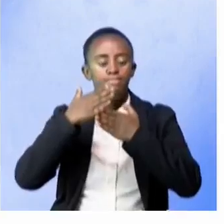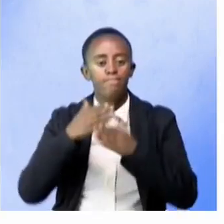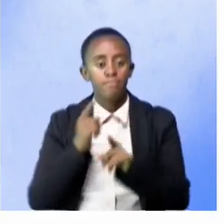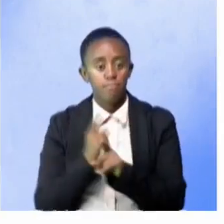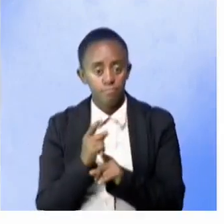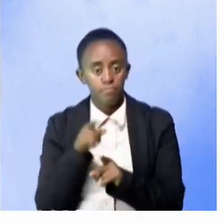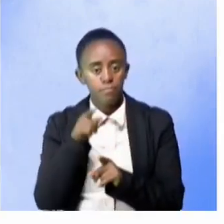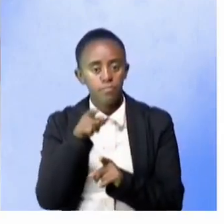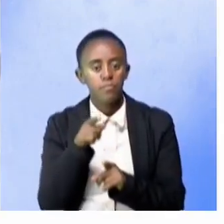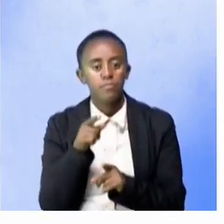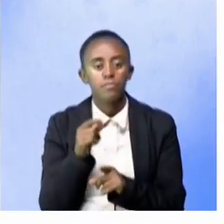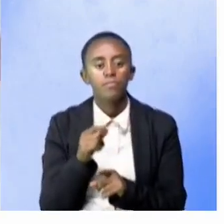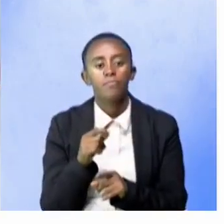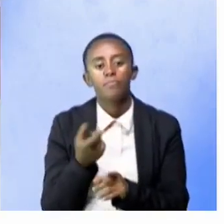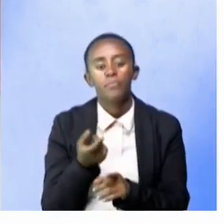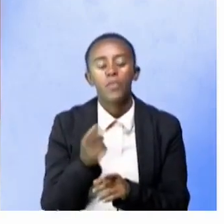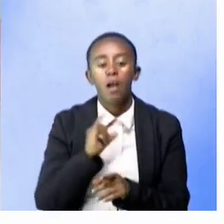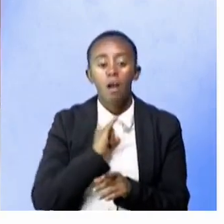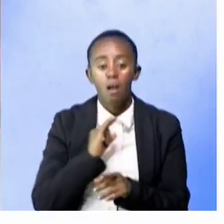I like